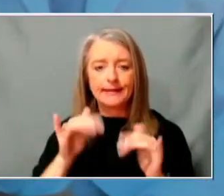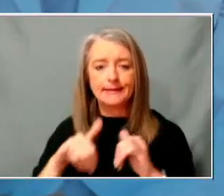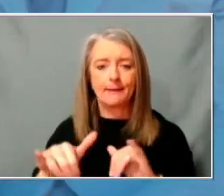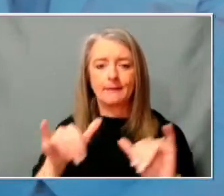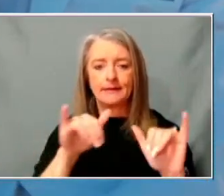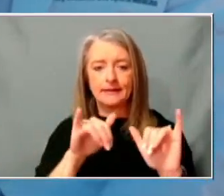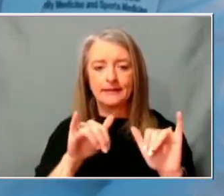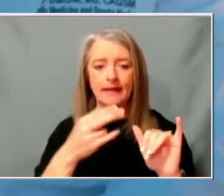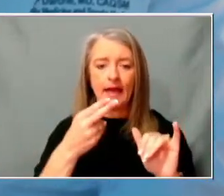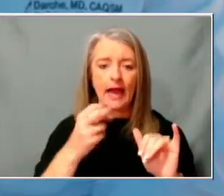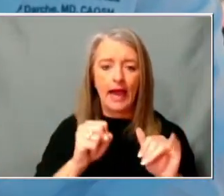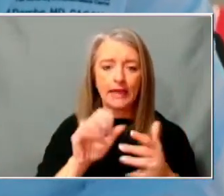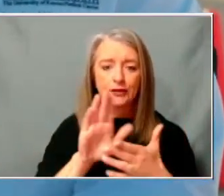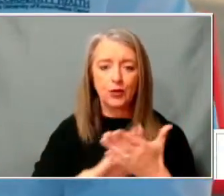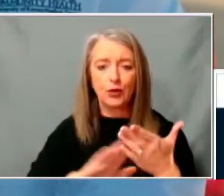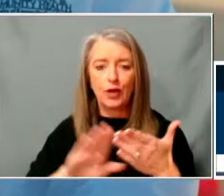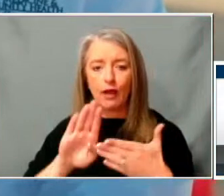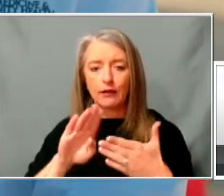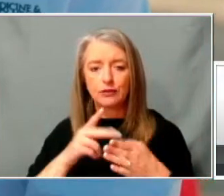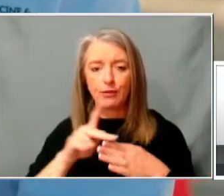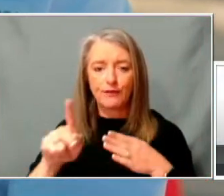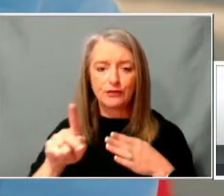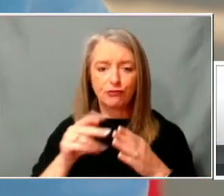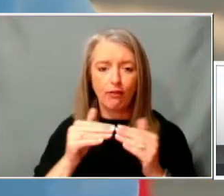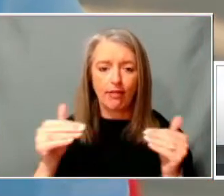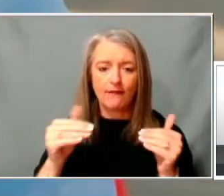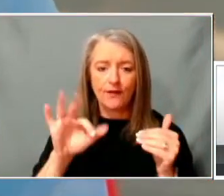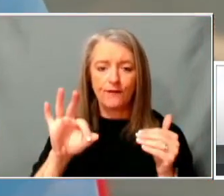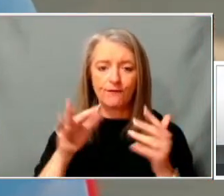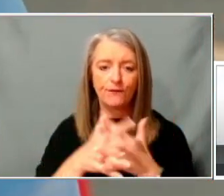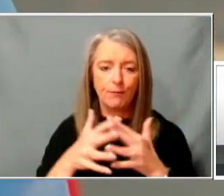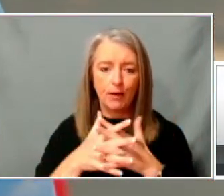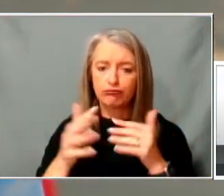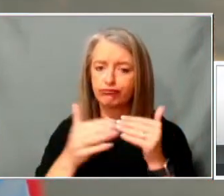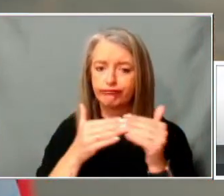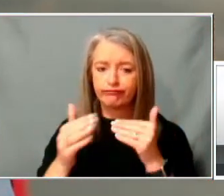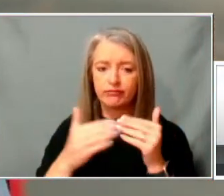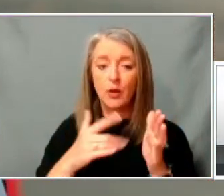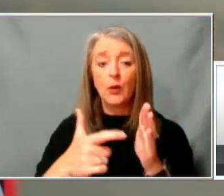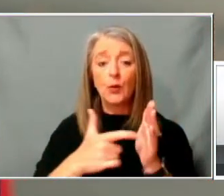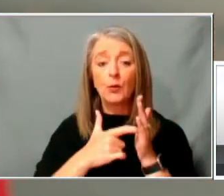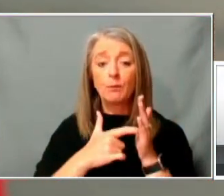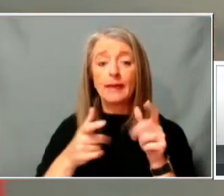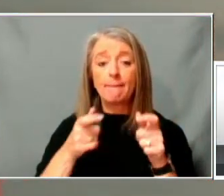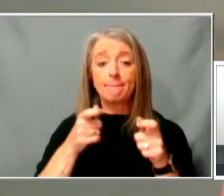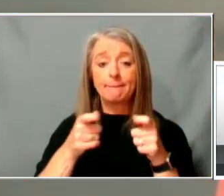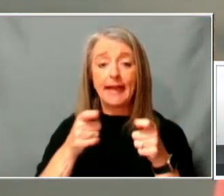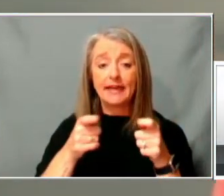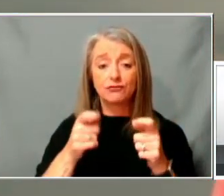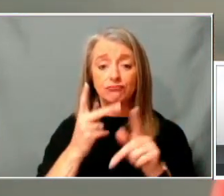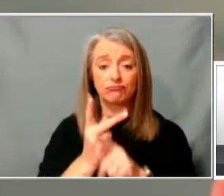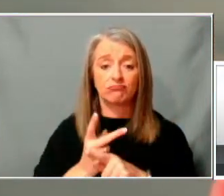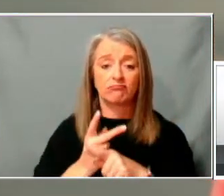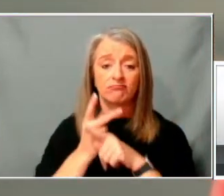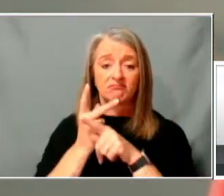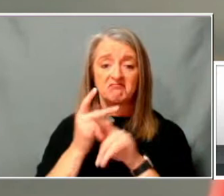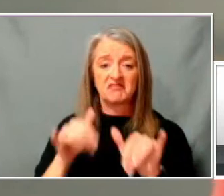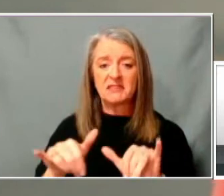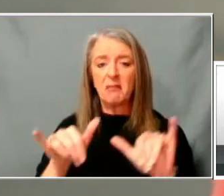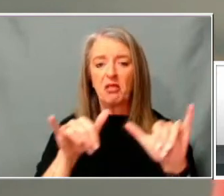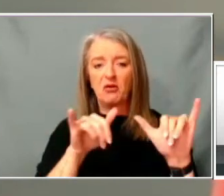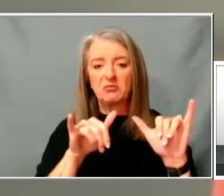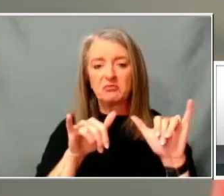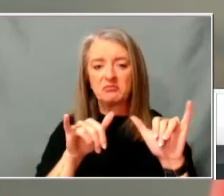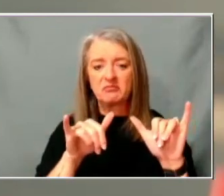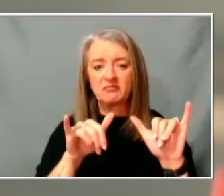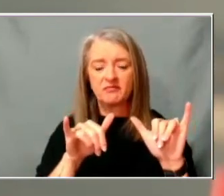you're in high school, college, professional levels, we kind of manage the care similarly at all those levels. So I think it's